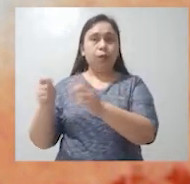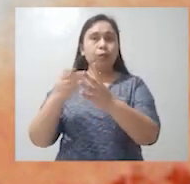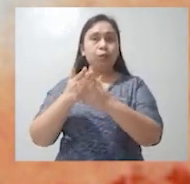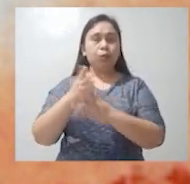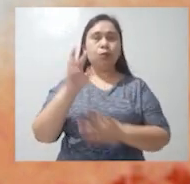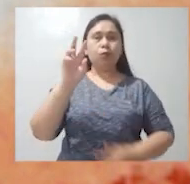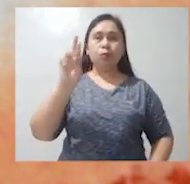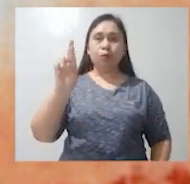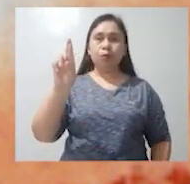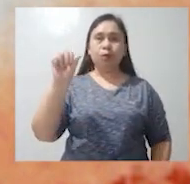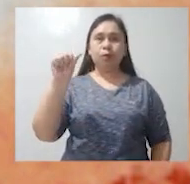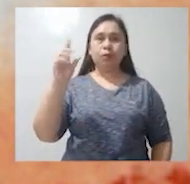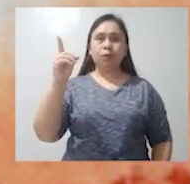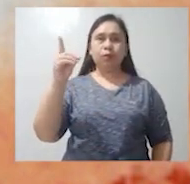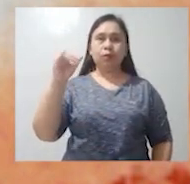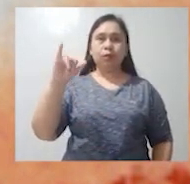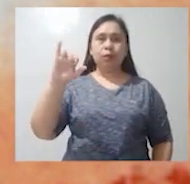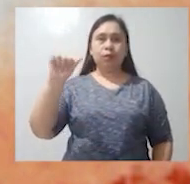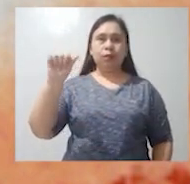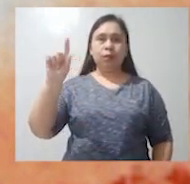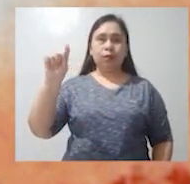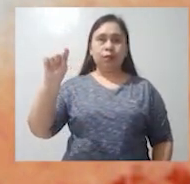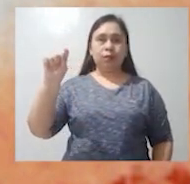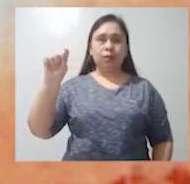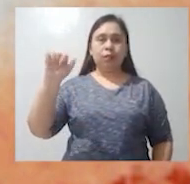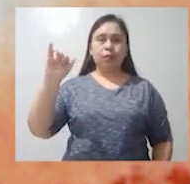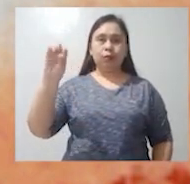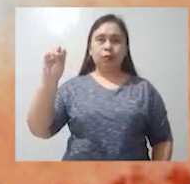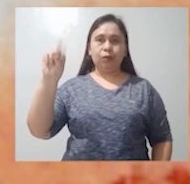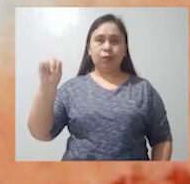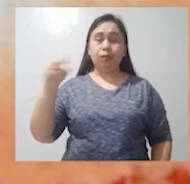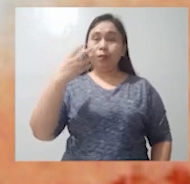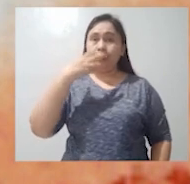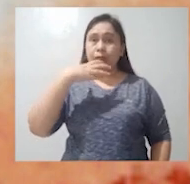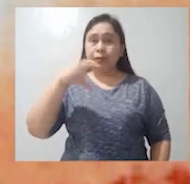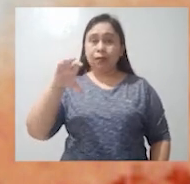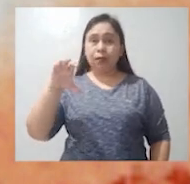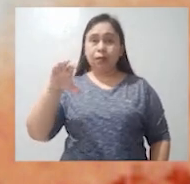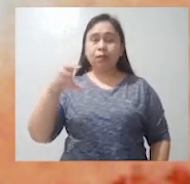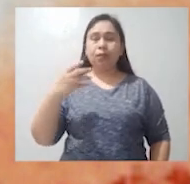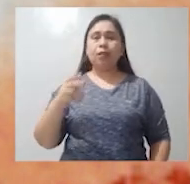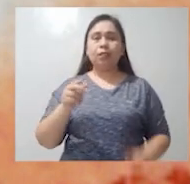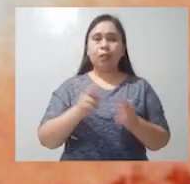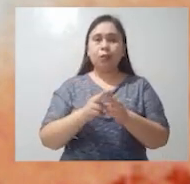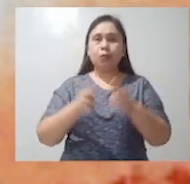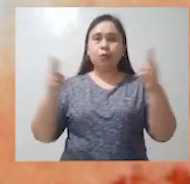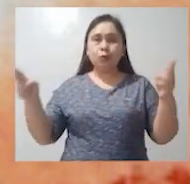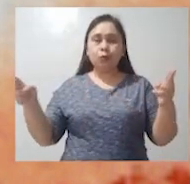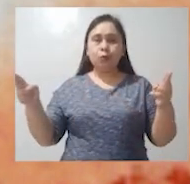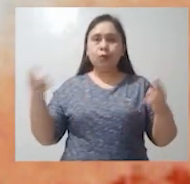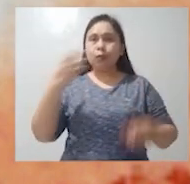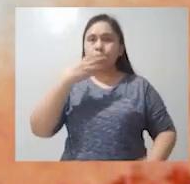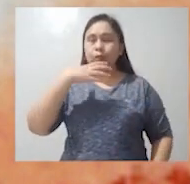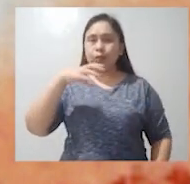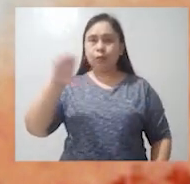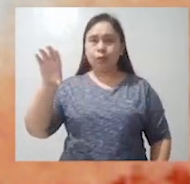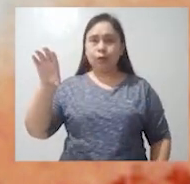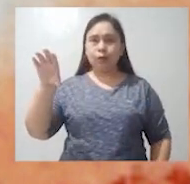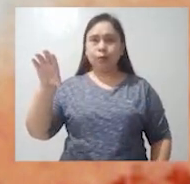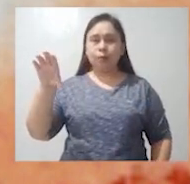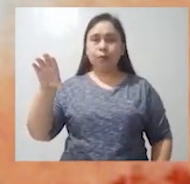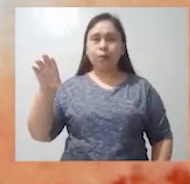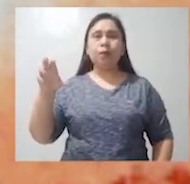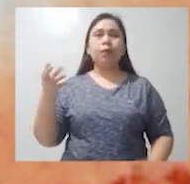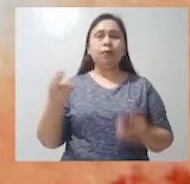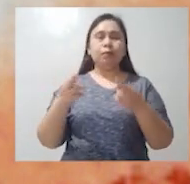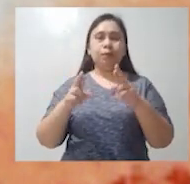day. In fact, it is the light of day. The sun is a huge thermal reactor about 93 million miles away